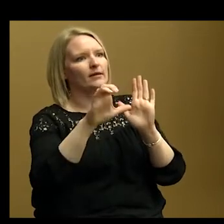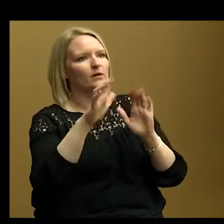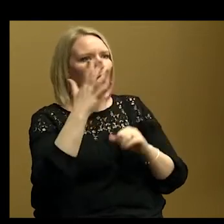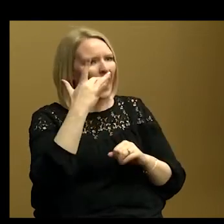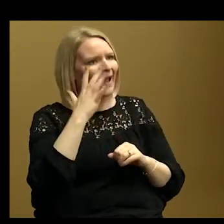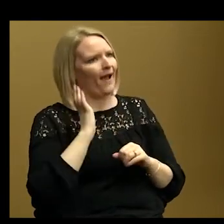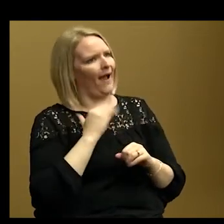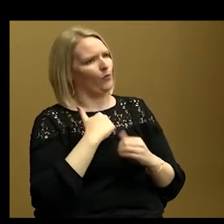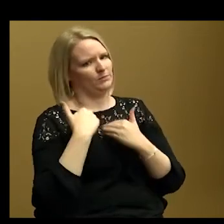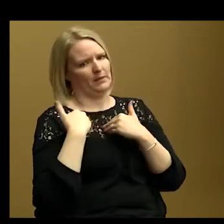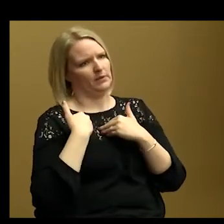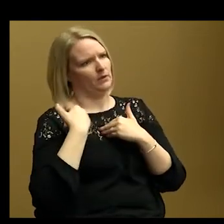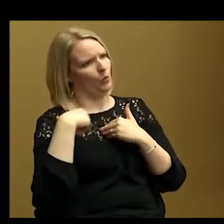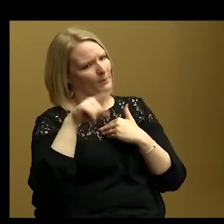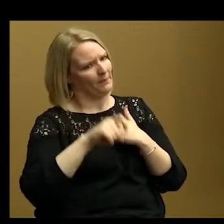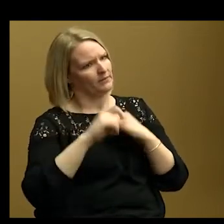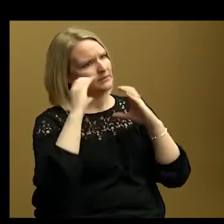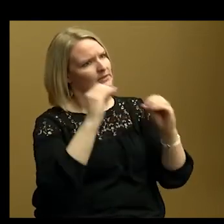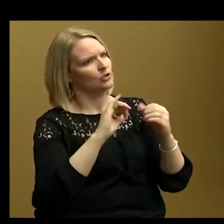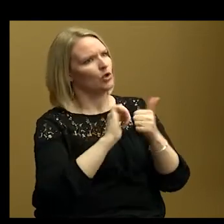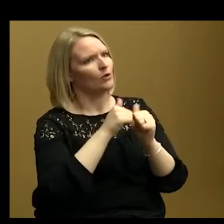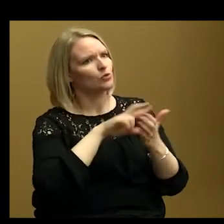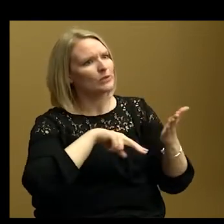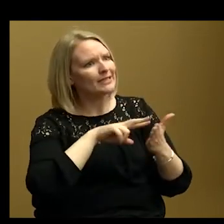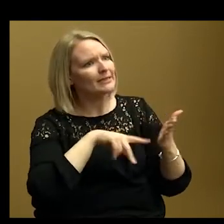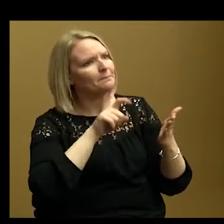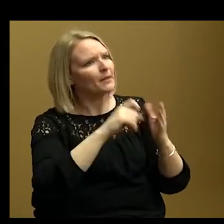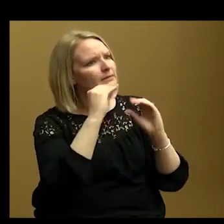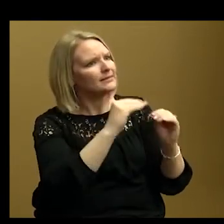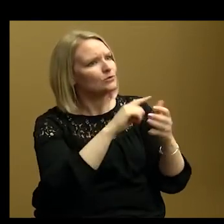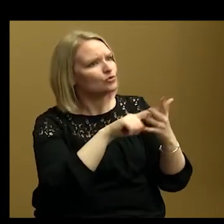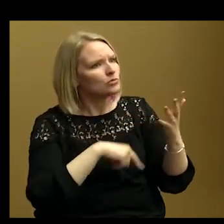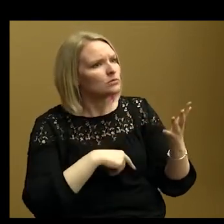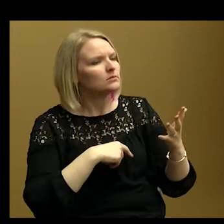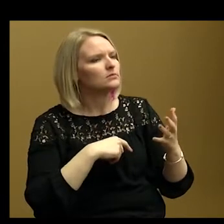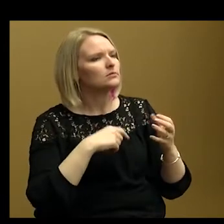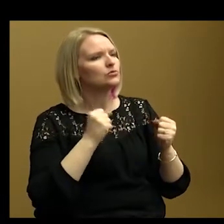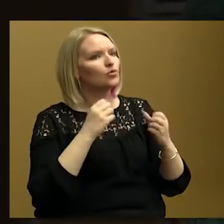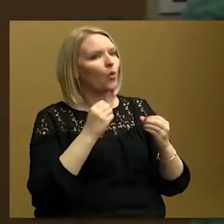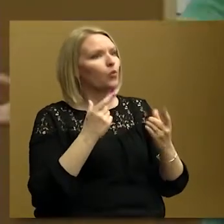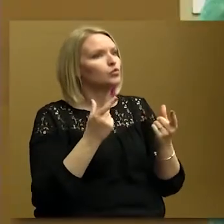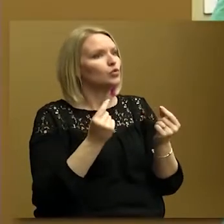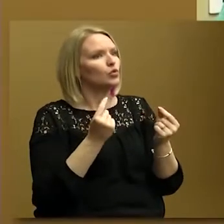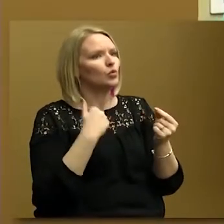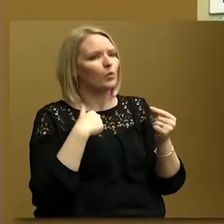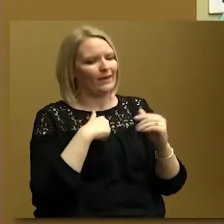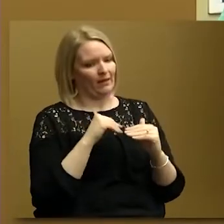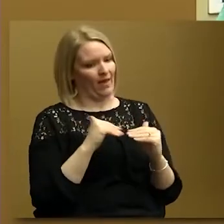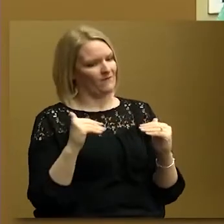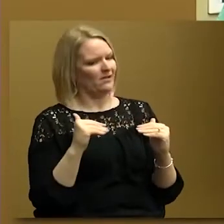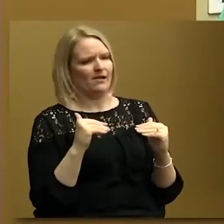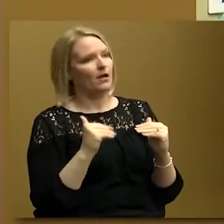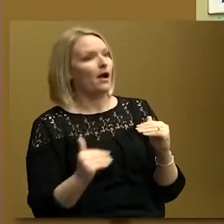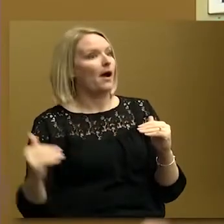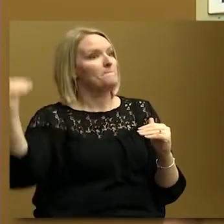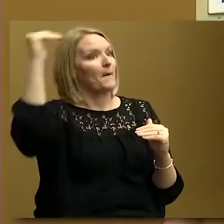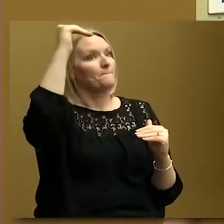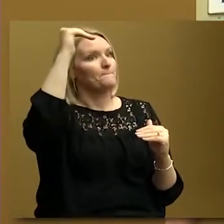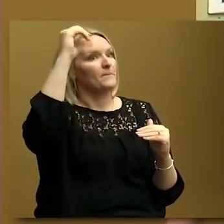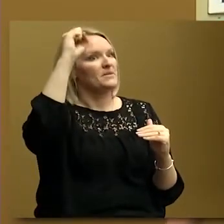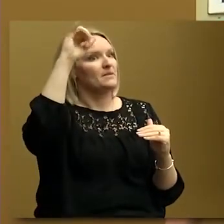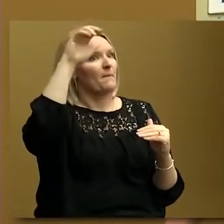We're teachers. We're supposed to teach them to read. We're supposed to teach them all those things. So what do? We go straight to